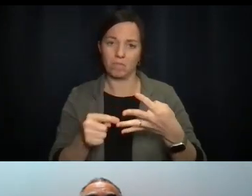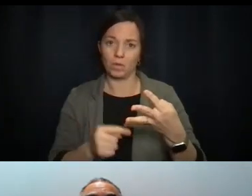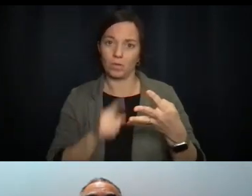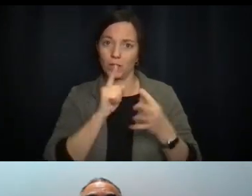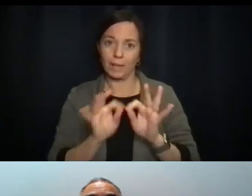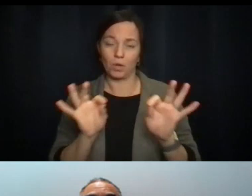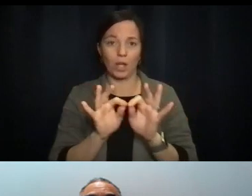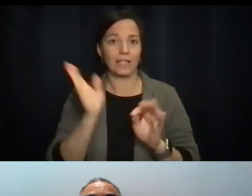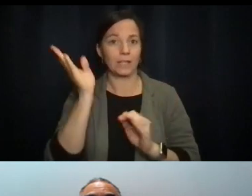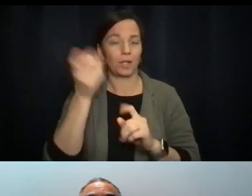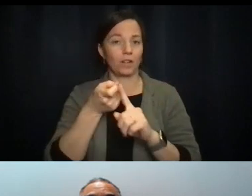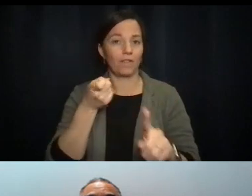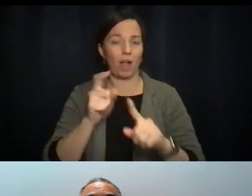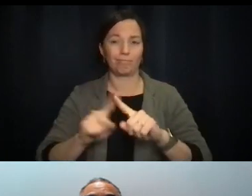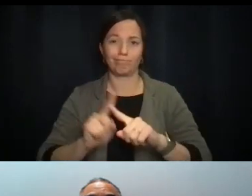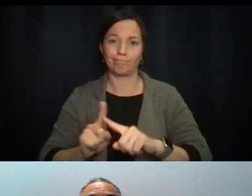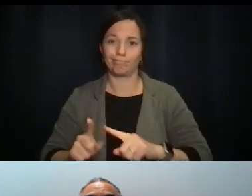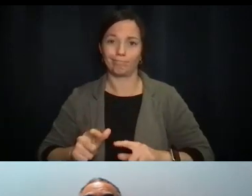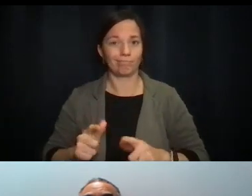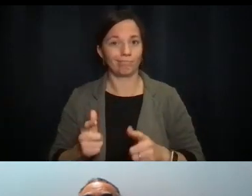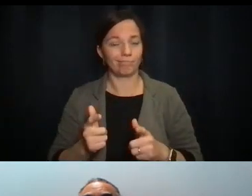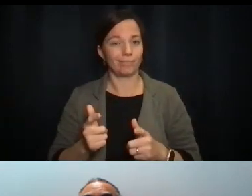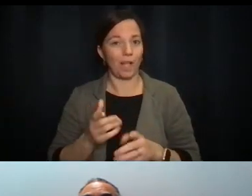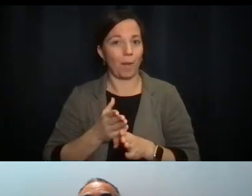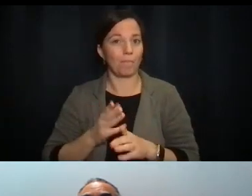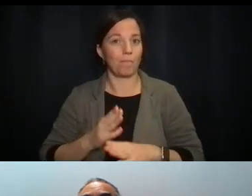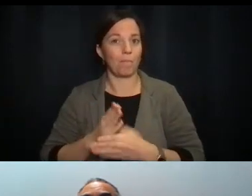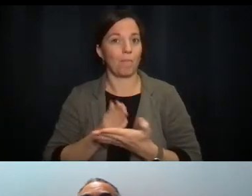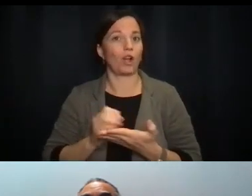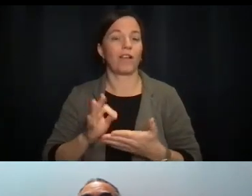speakers from pretty much all walks of lives that